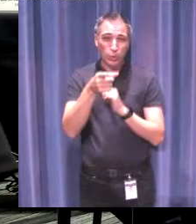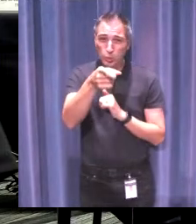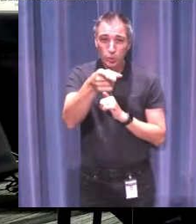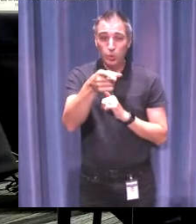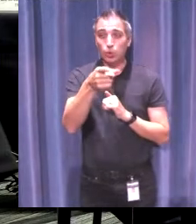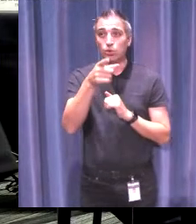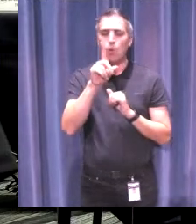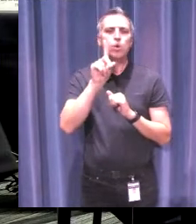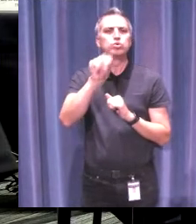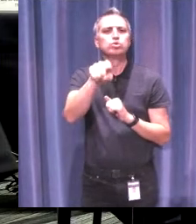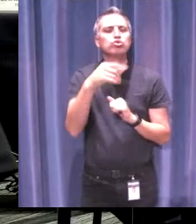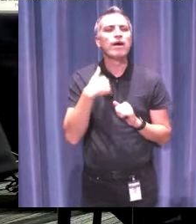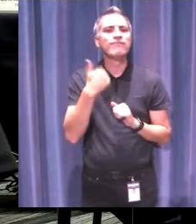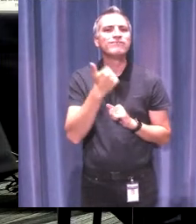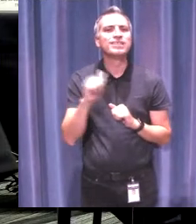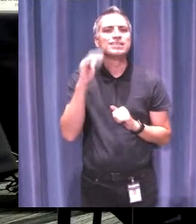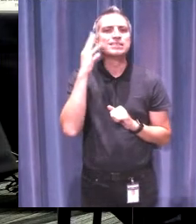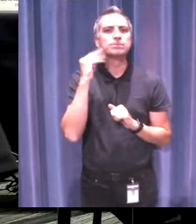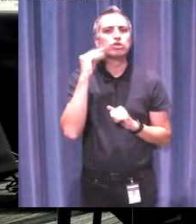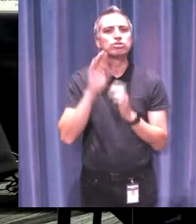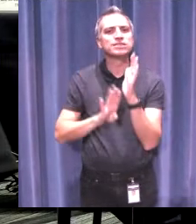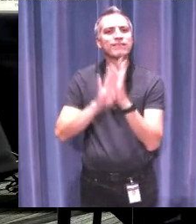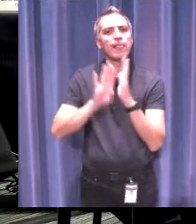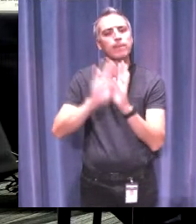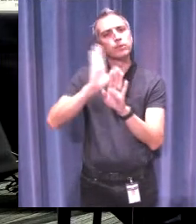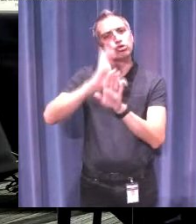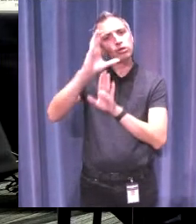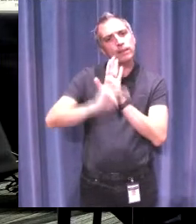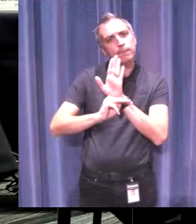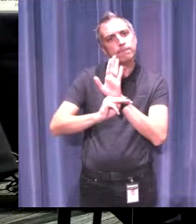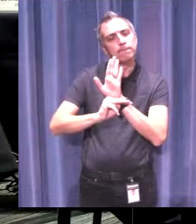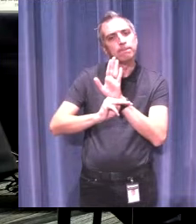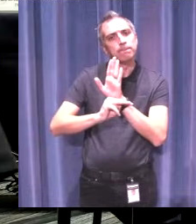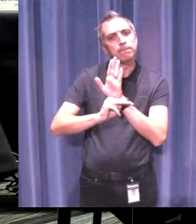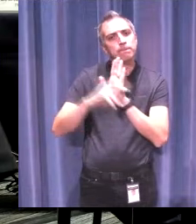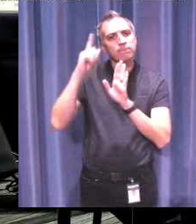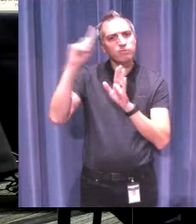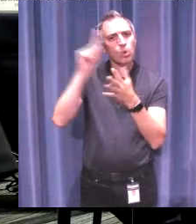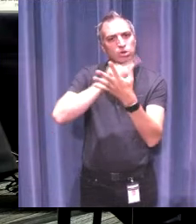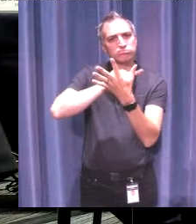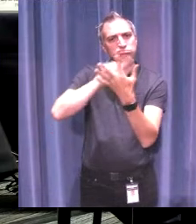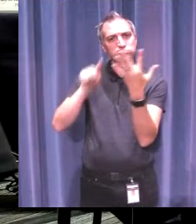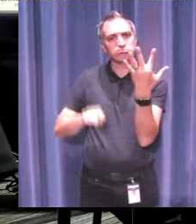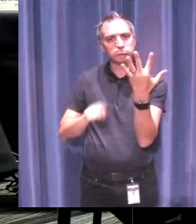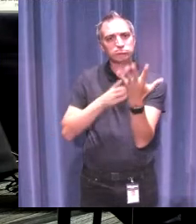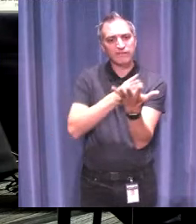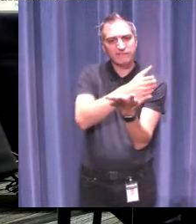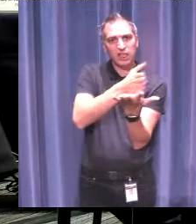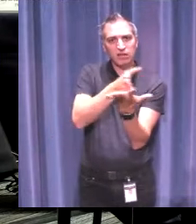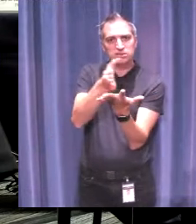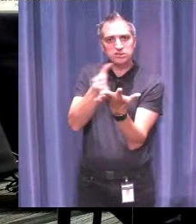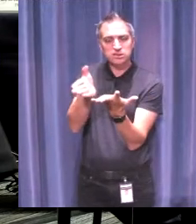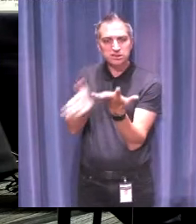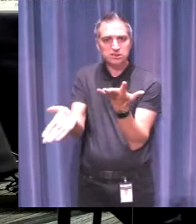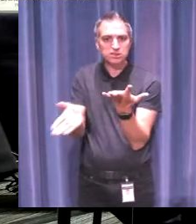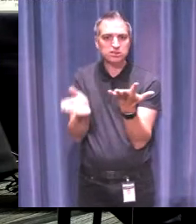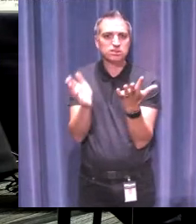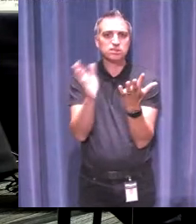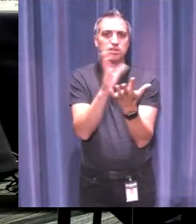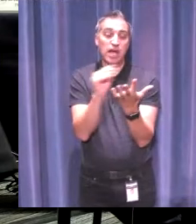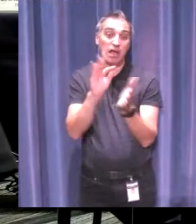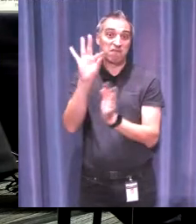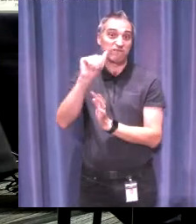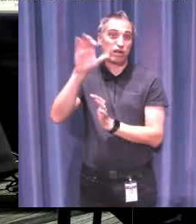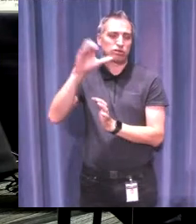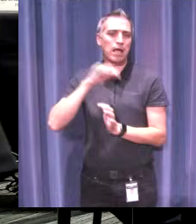rather, do you have experience developing curriculum for all these different fields? And, like with faculty, I'm sure they would